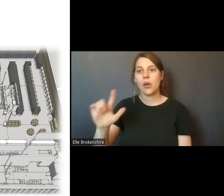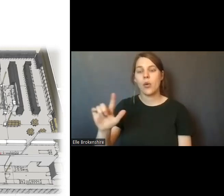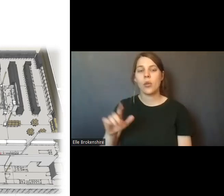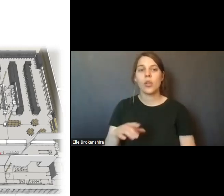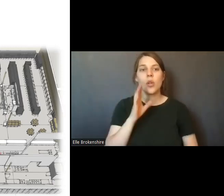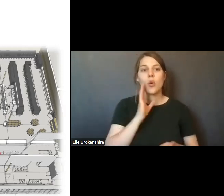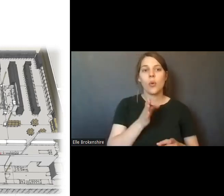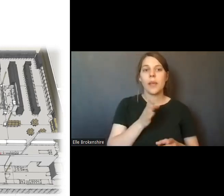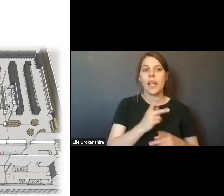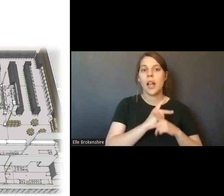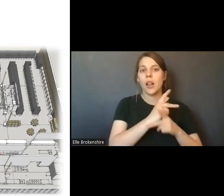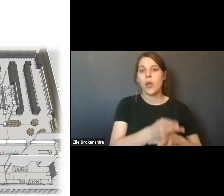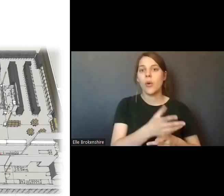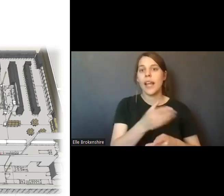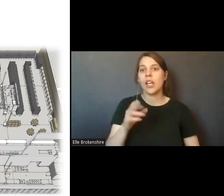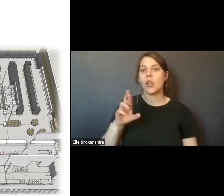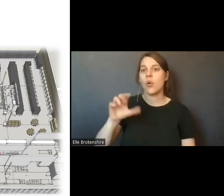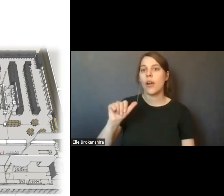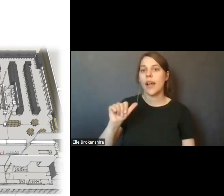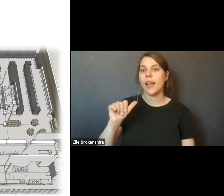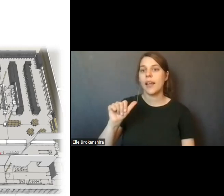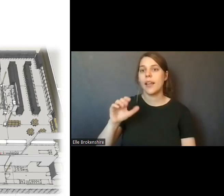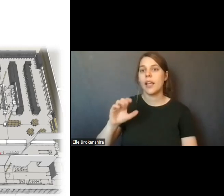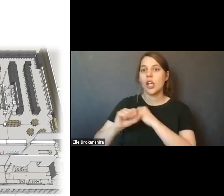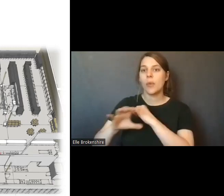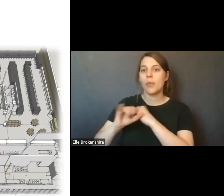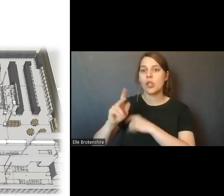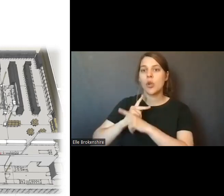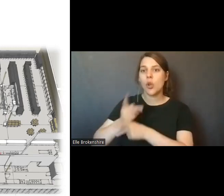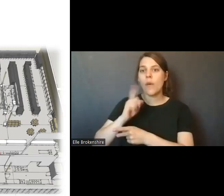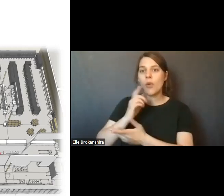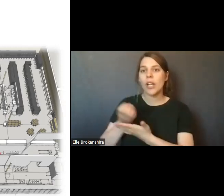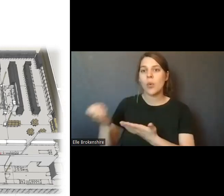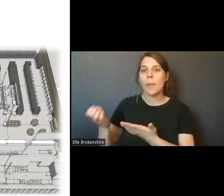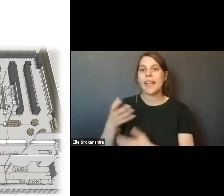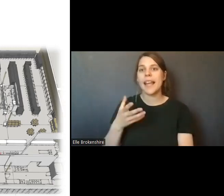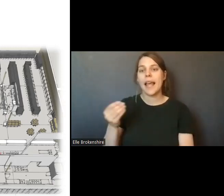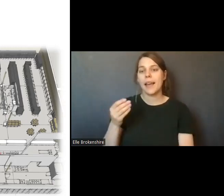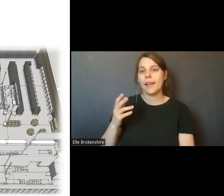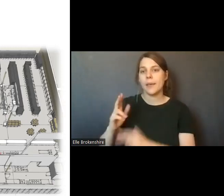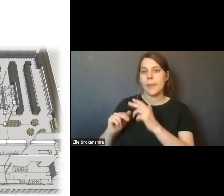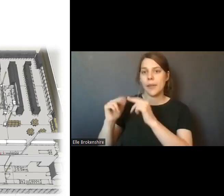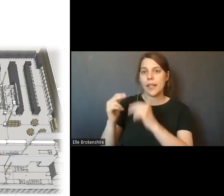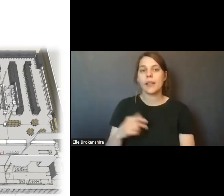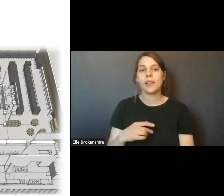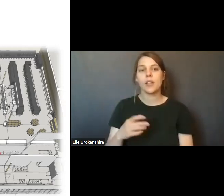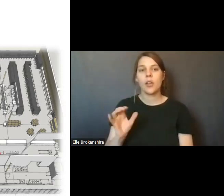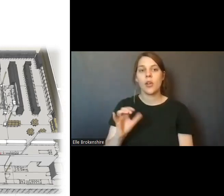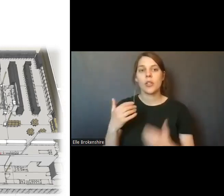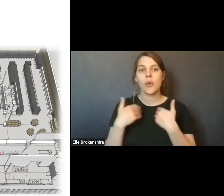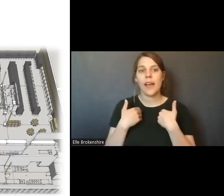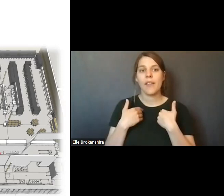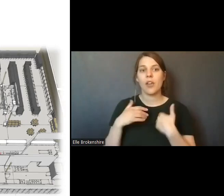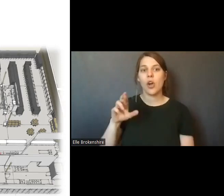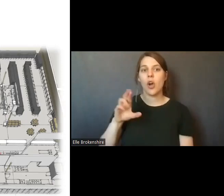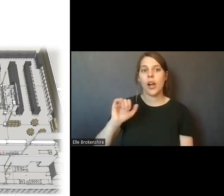going to be a URA commercial loan for equipment and build out. So we also have a redevelopment assistance capital program grant, also known as RCAP,